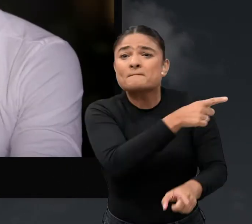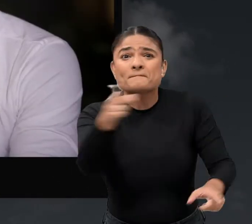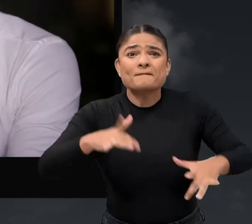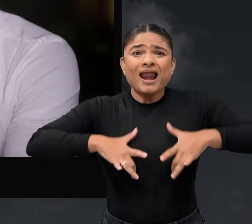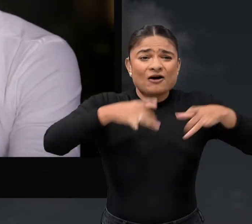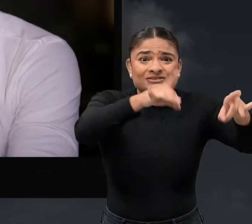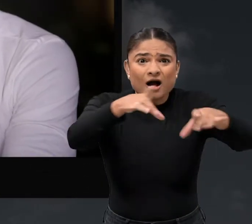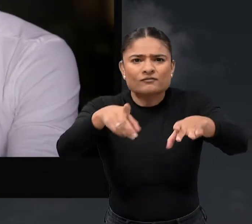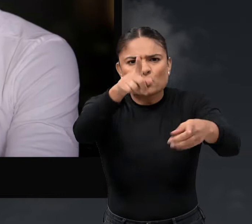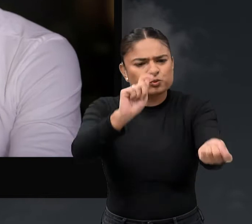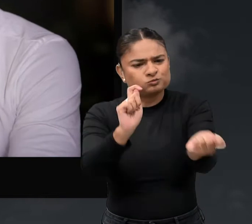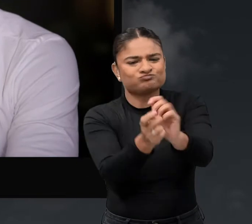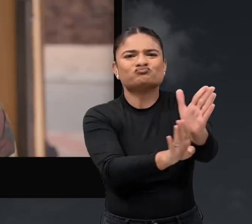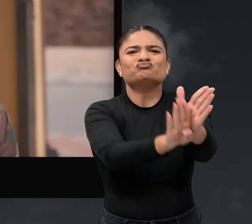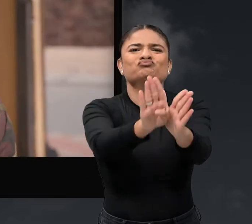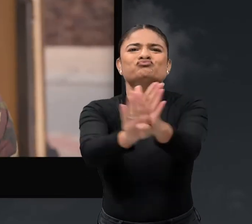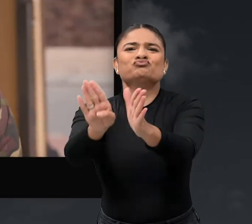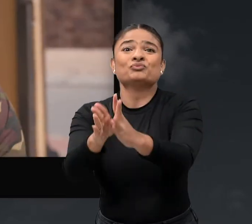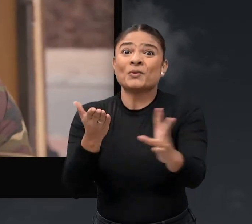inspire and improve the lives of others.